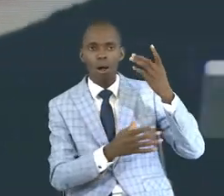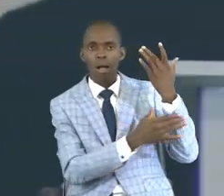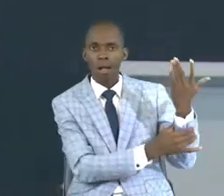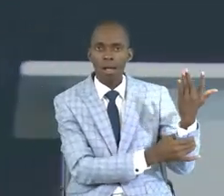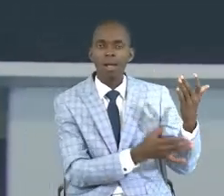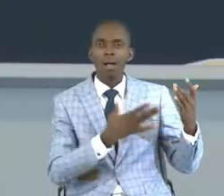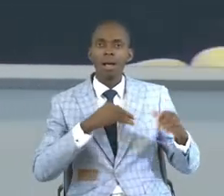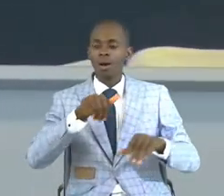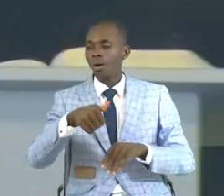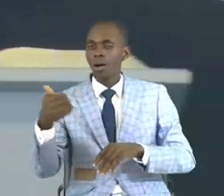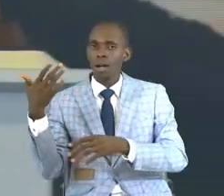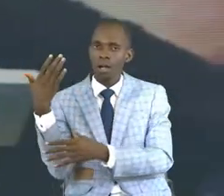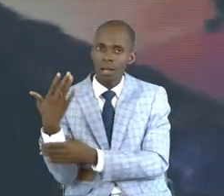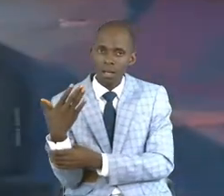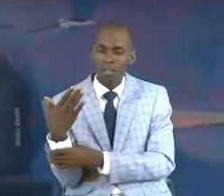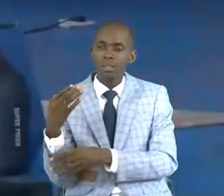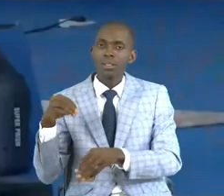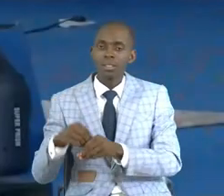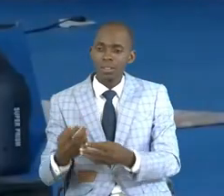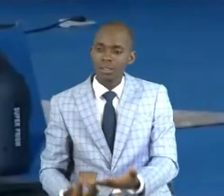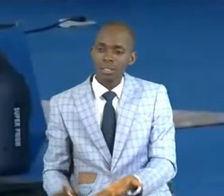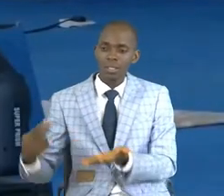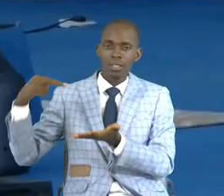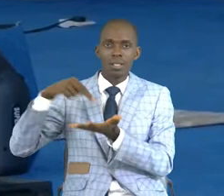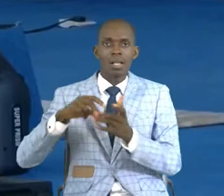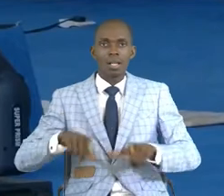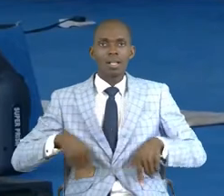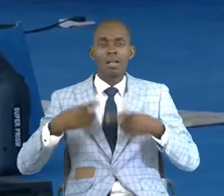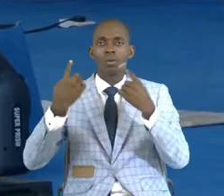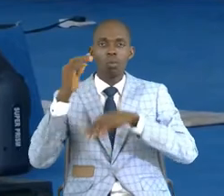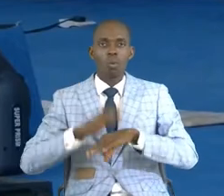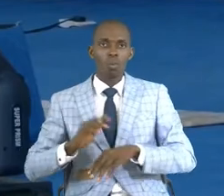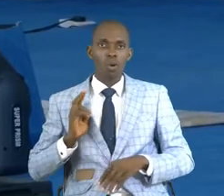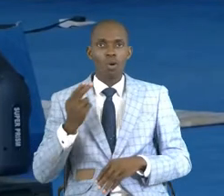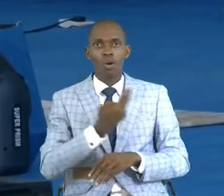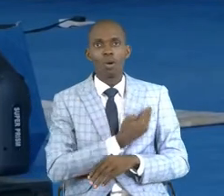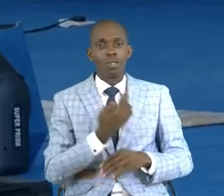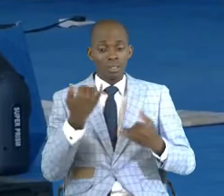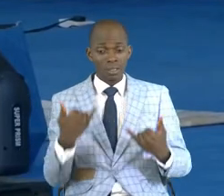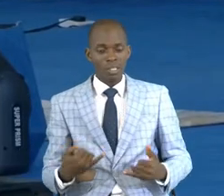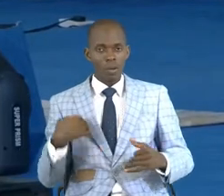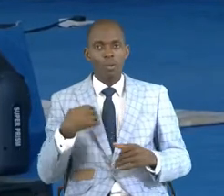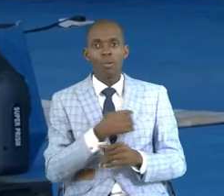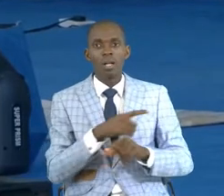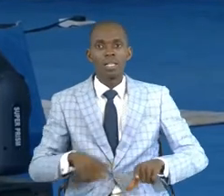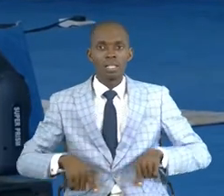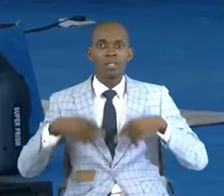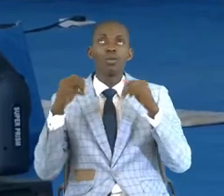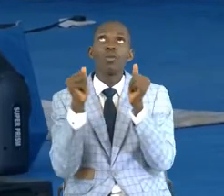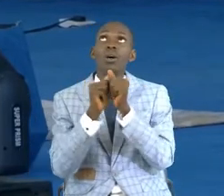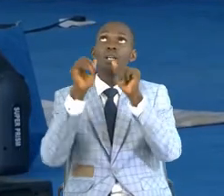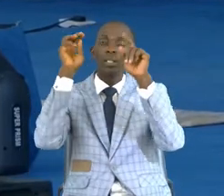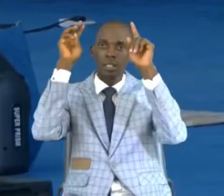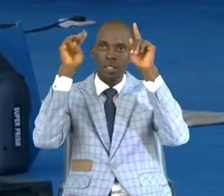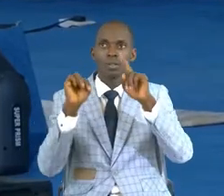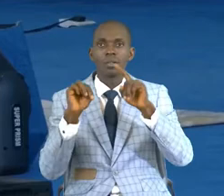the resurrection life comes upon us, and we live with Him. Colossians